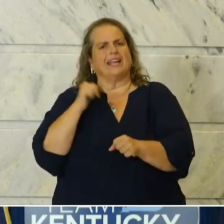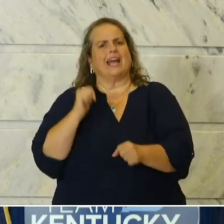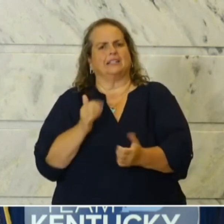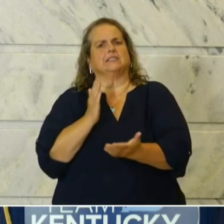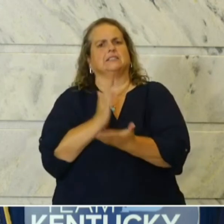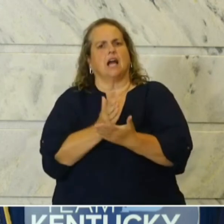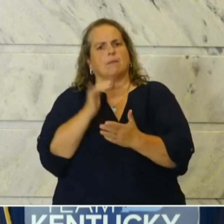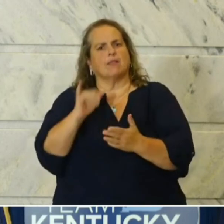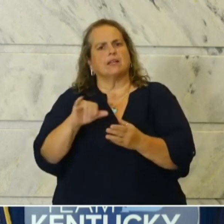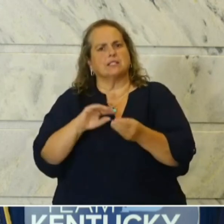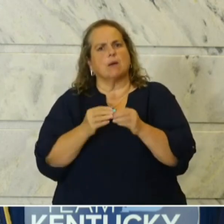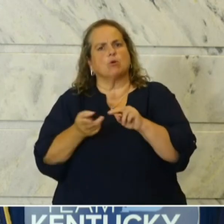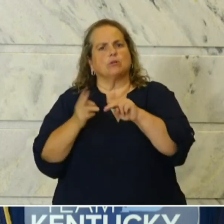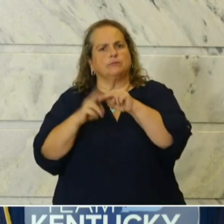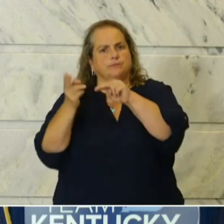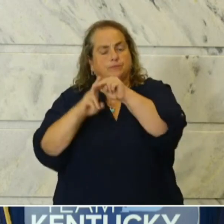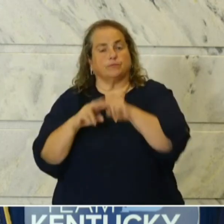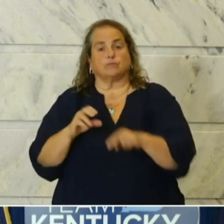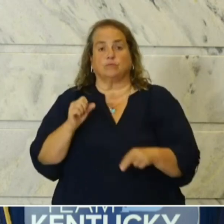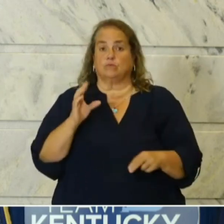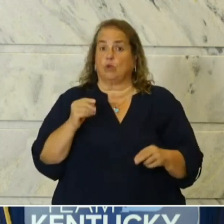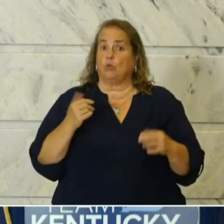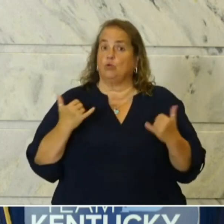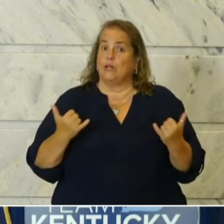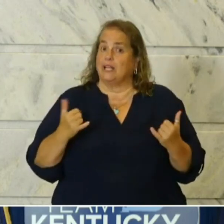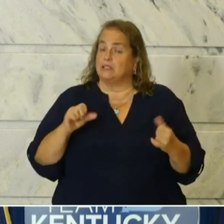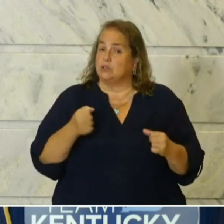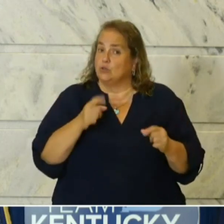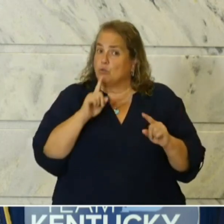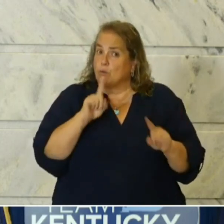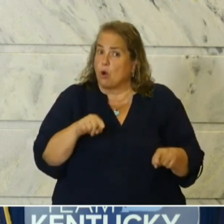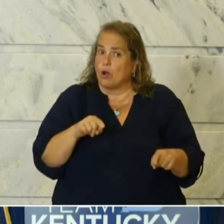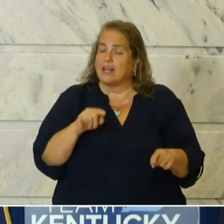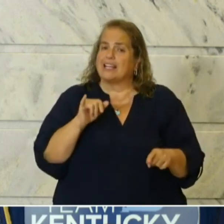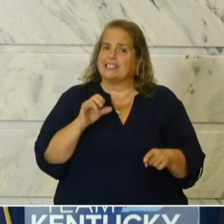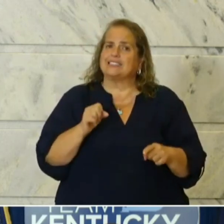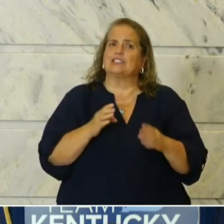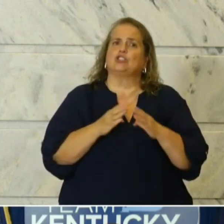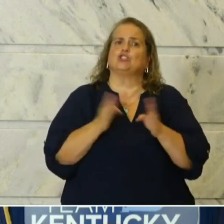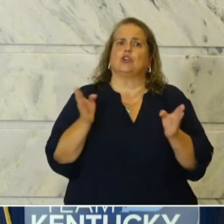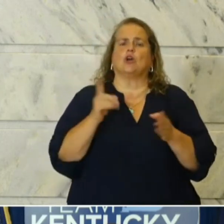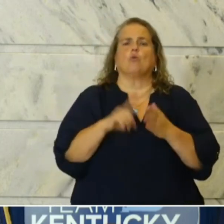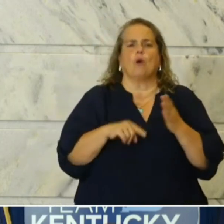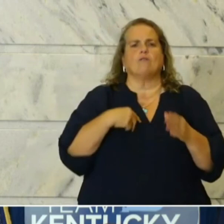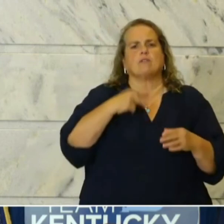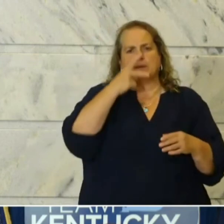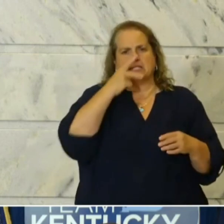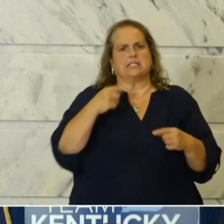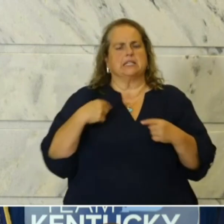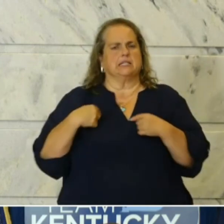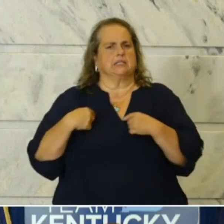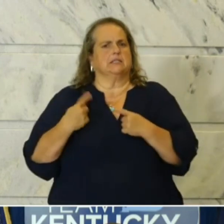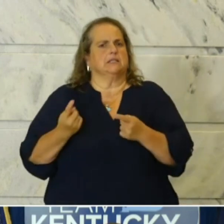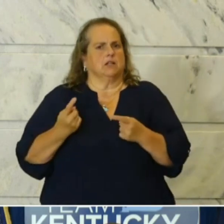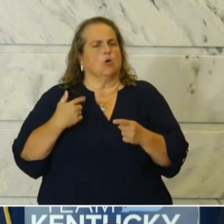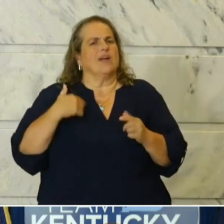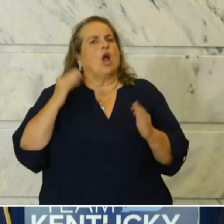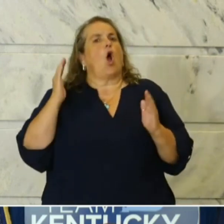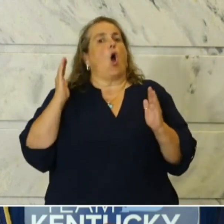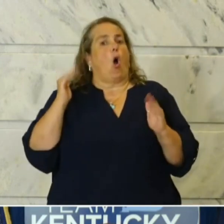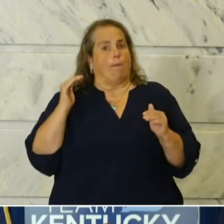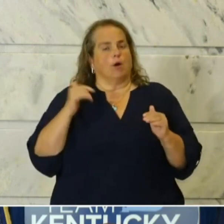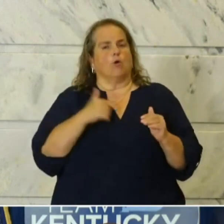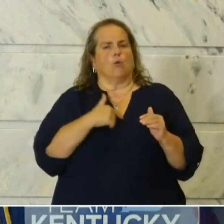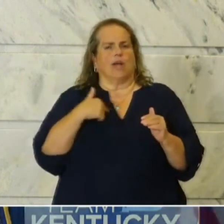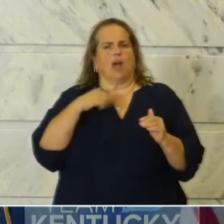So today's report is generally what we've been seeing, in that we hope we are